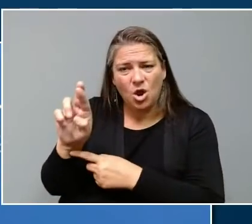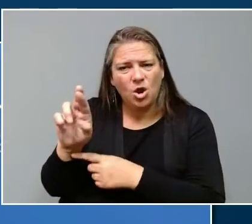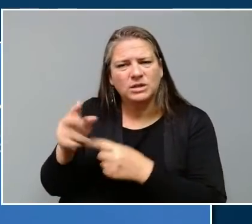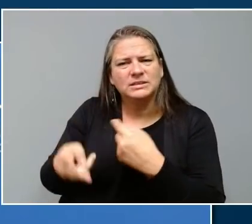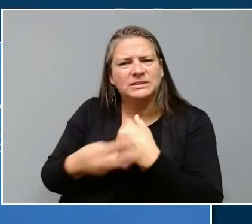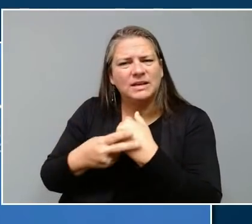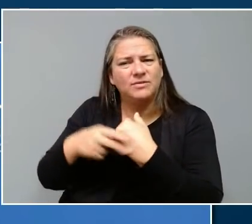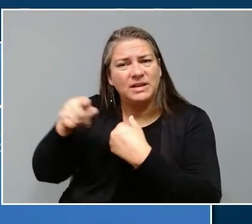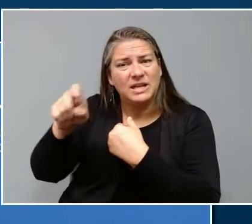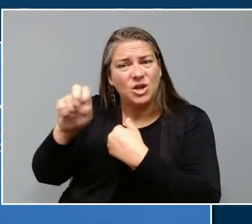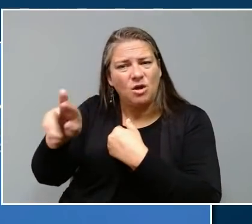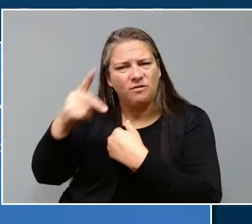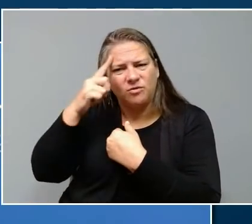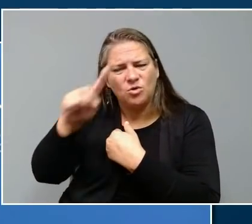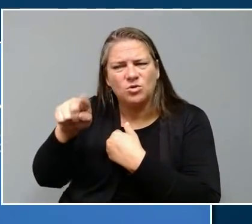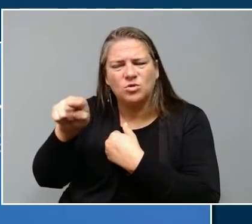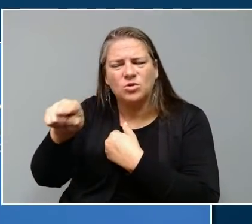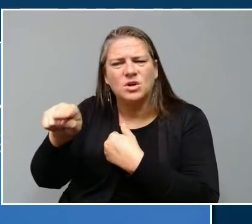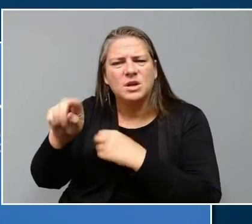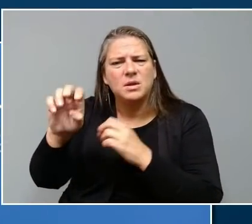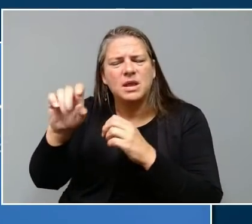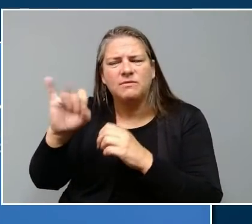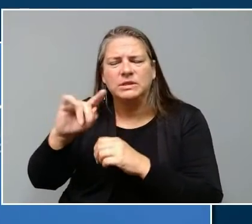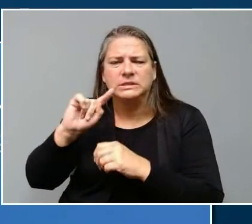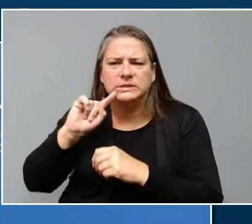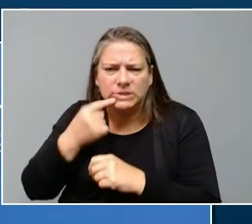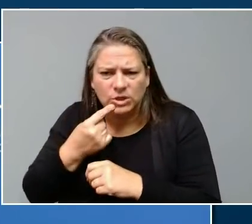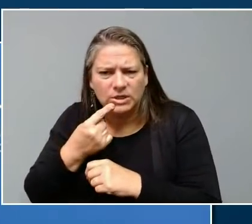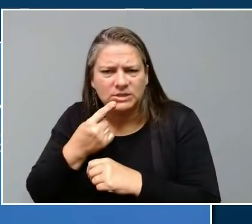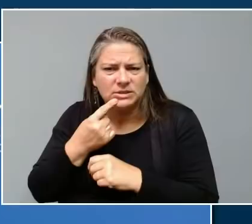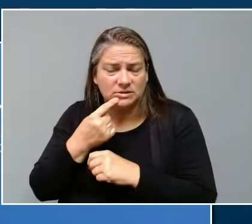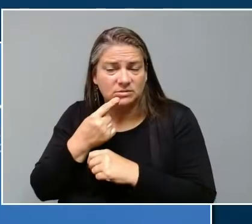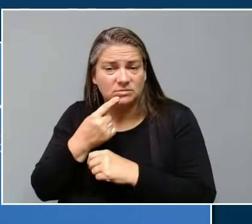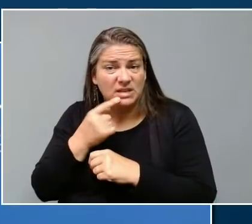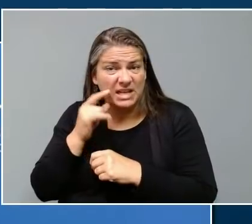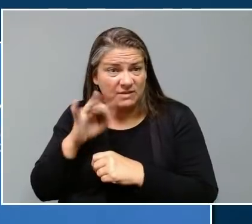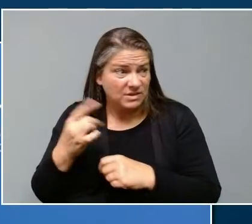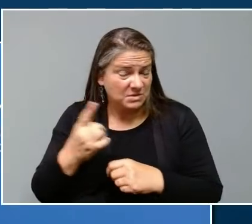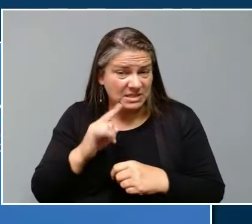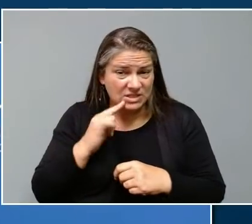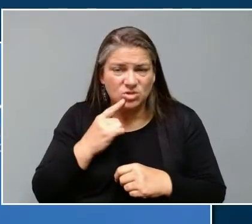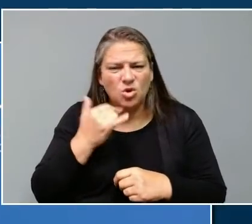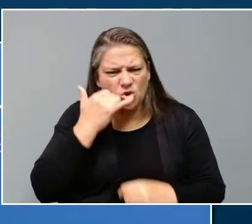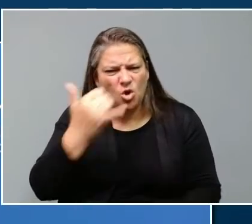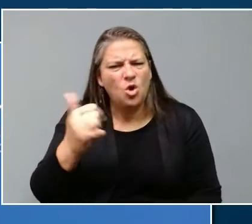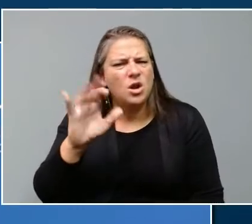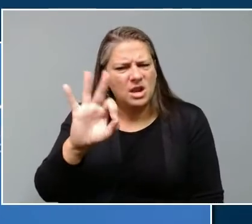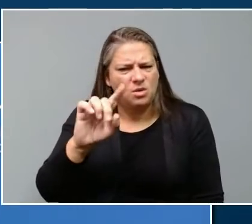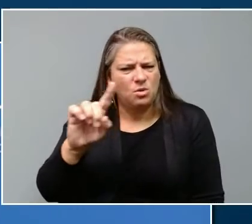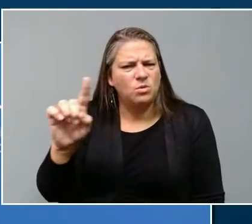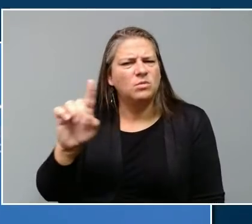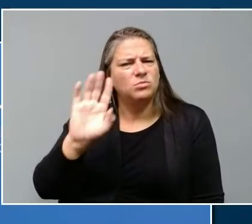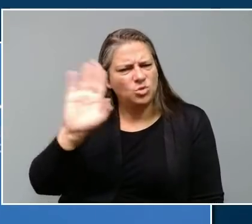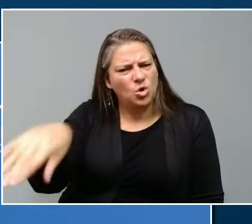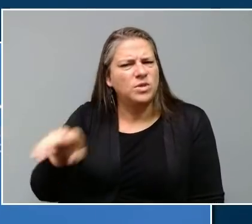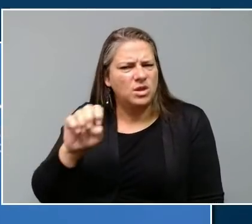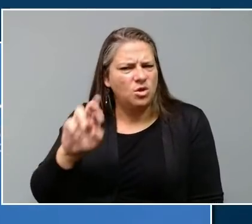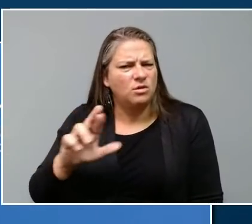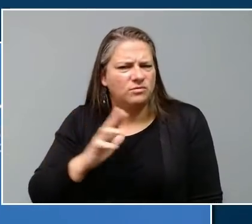But if you are experiencing an emergency, please do not hesitate to call 911 or head to the nearest emergency room. Thank you.